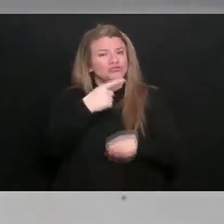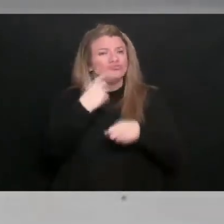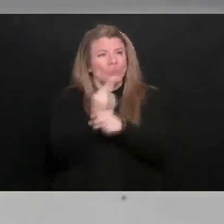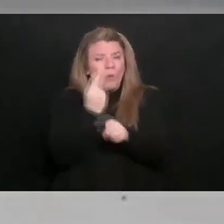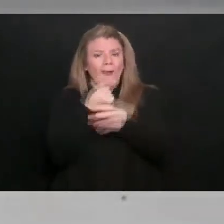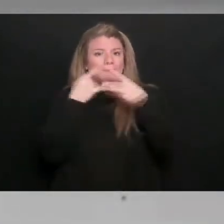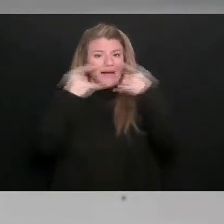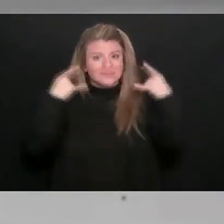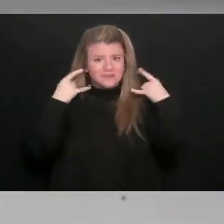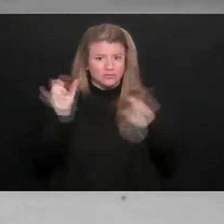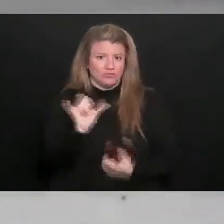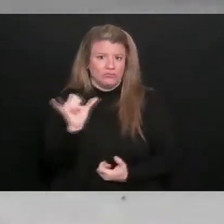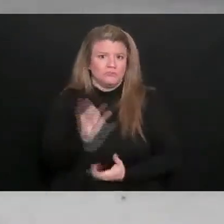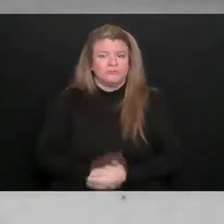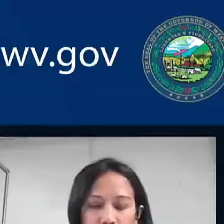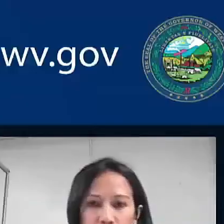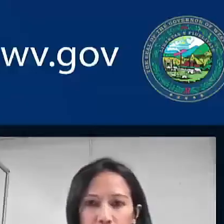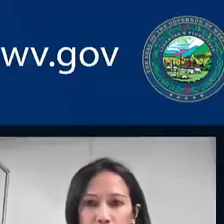later.